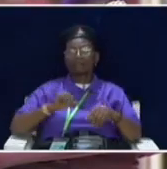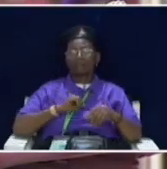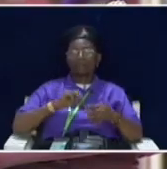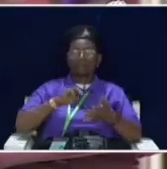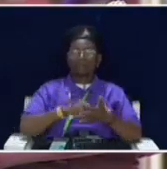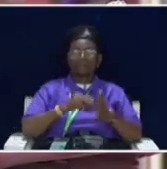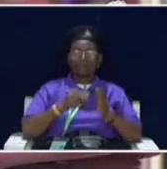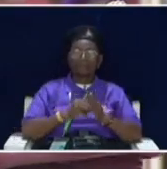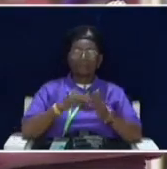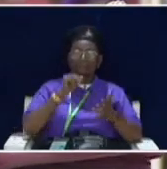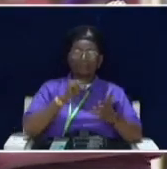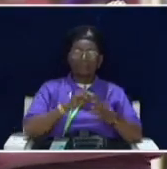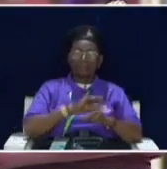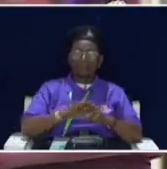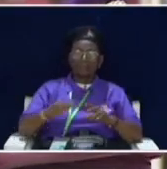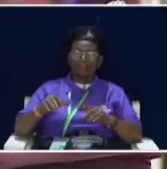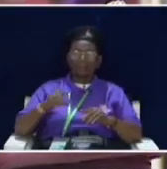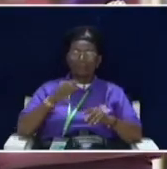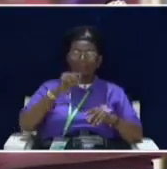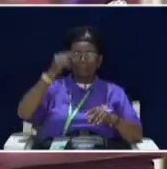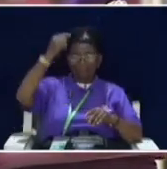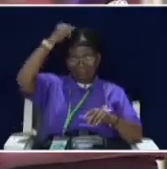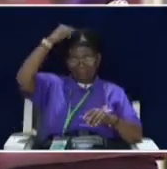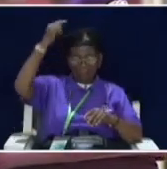don't mind your husband.